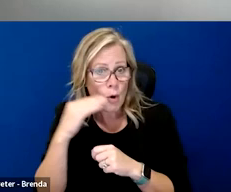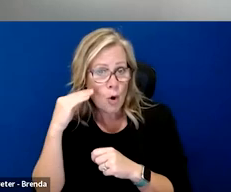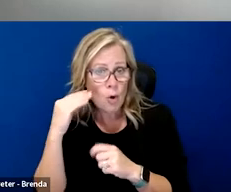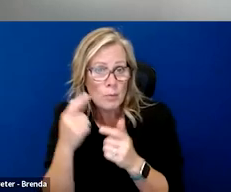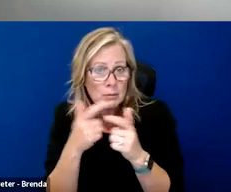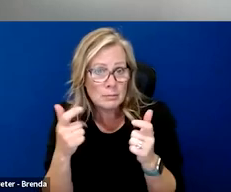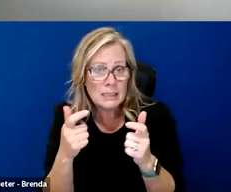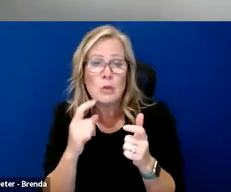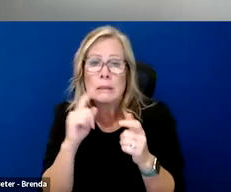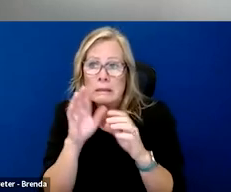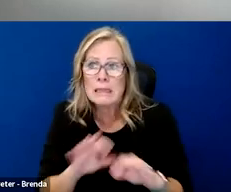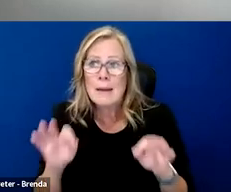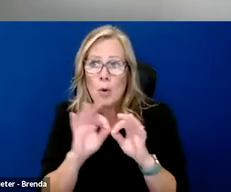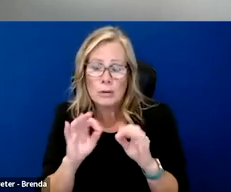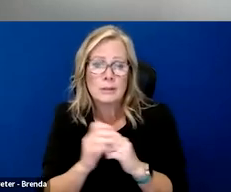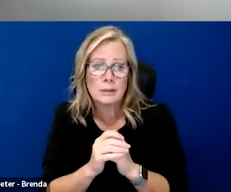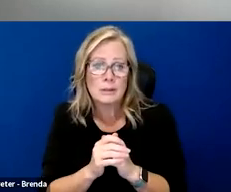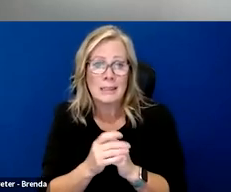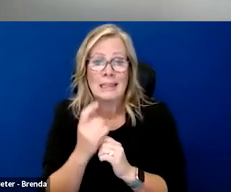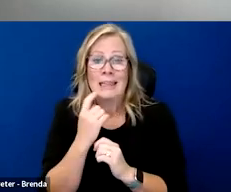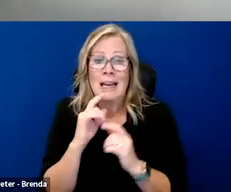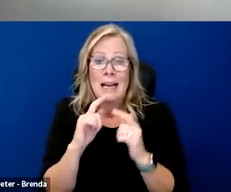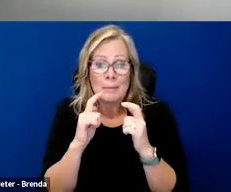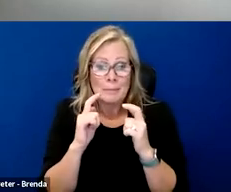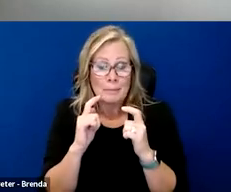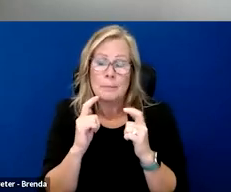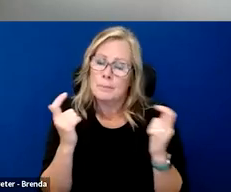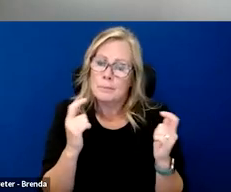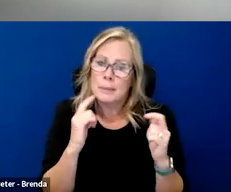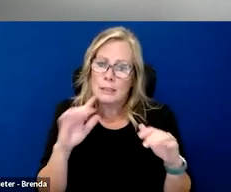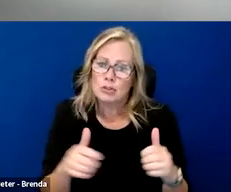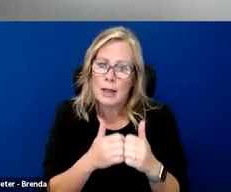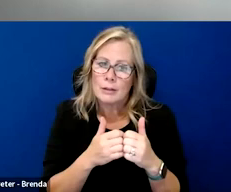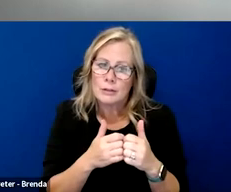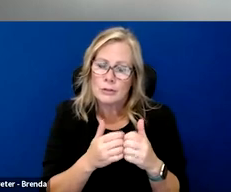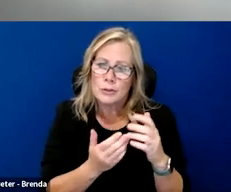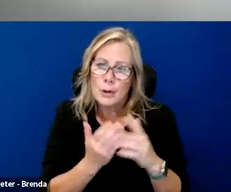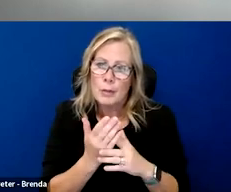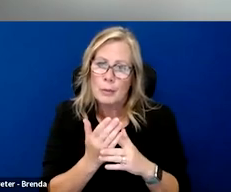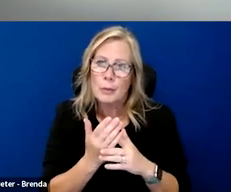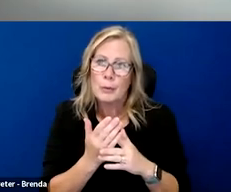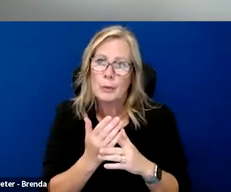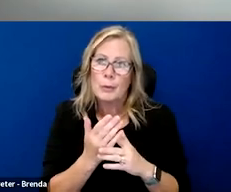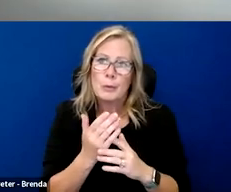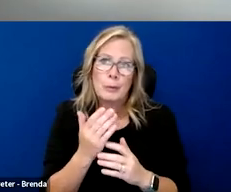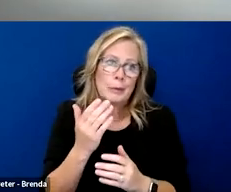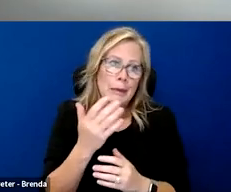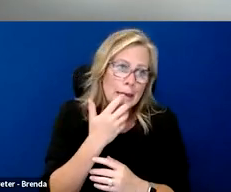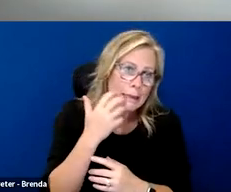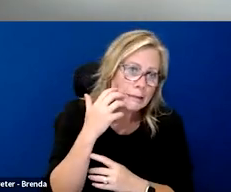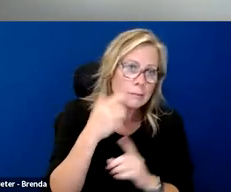that people often describe quite reasonably, that during these during periods of extreme heat and wildfire smoke, people